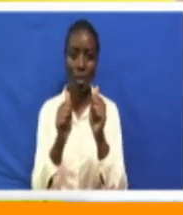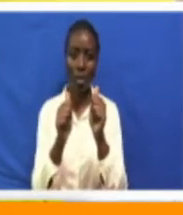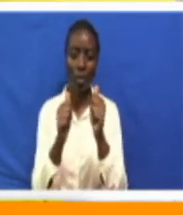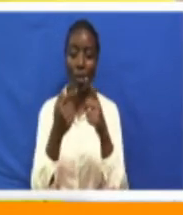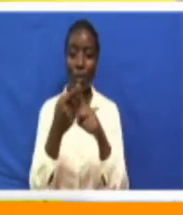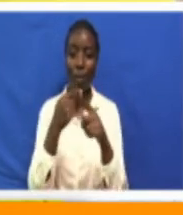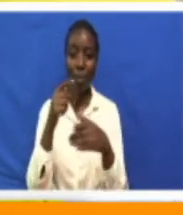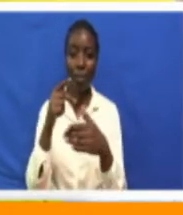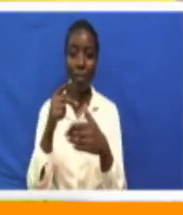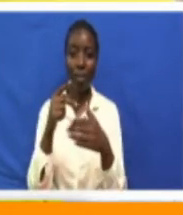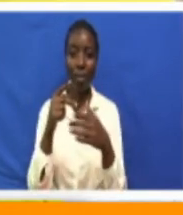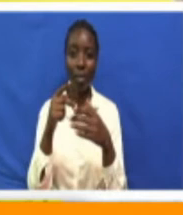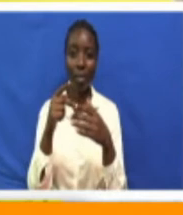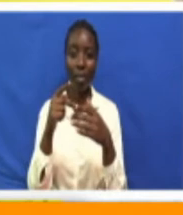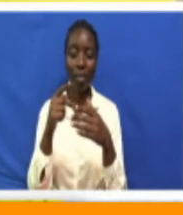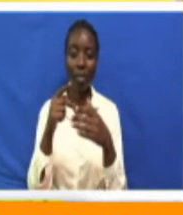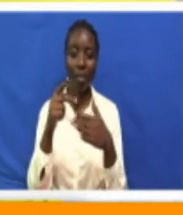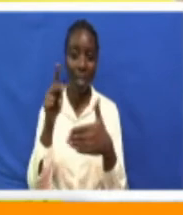said